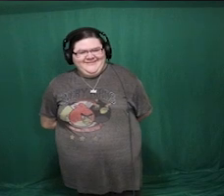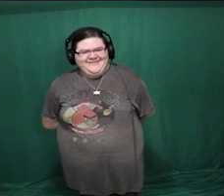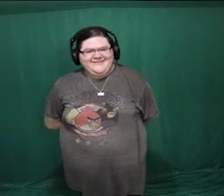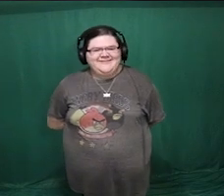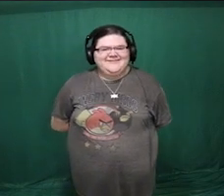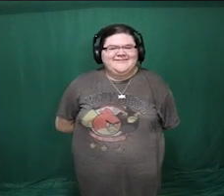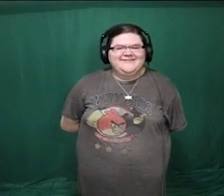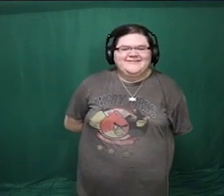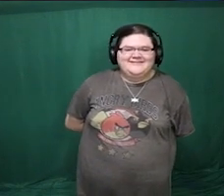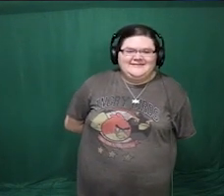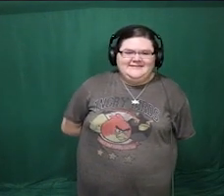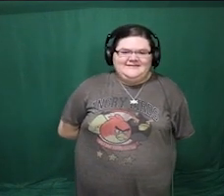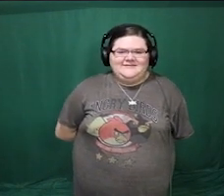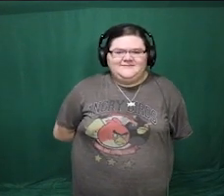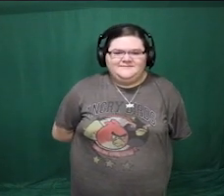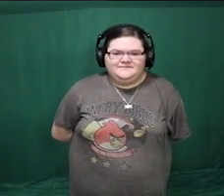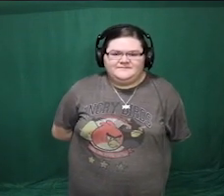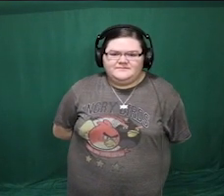Oh.